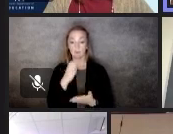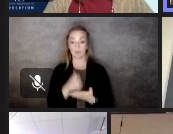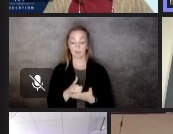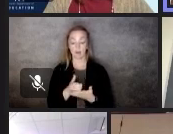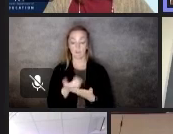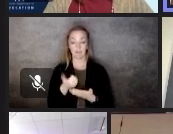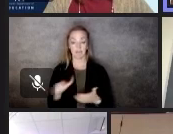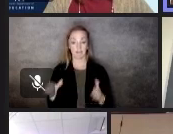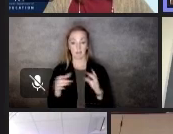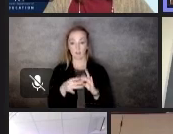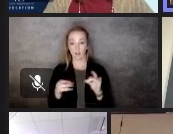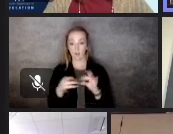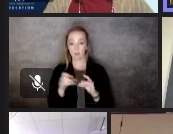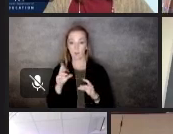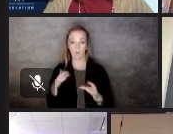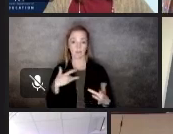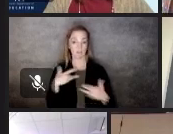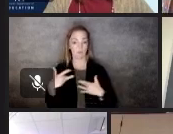comments or concerns?